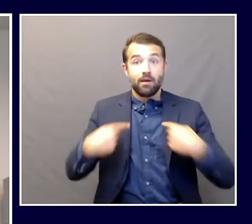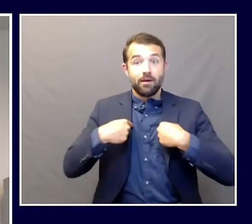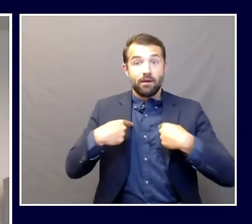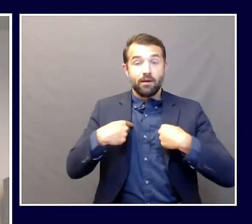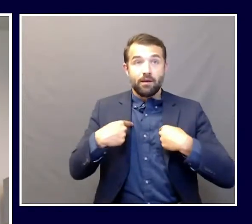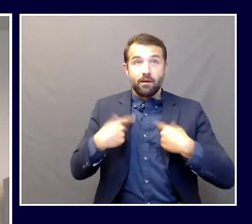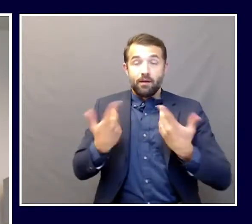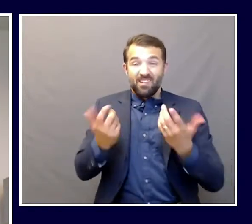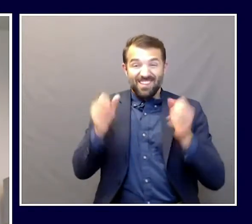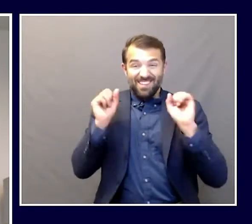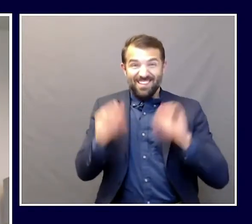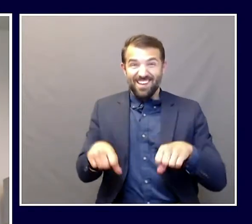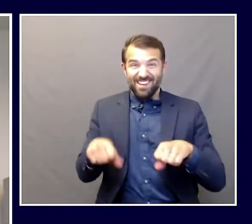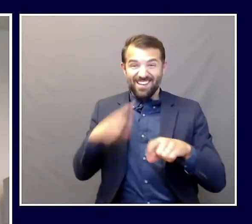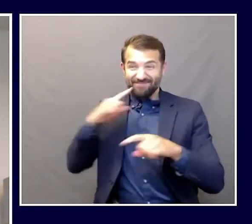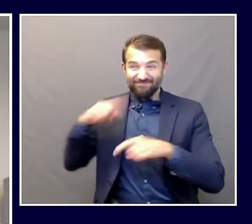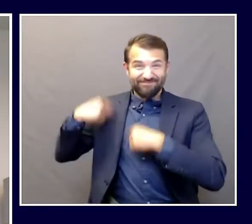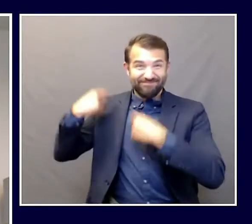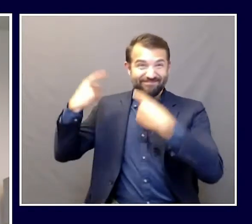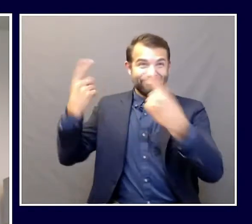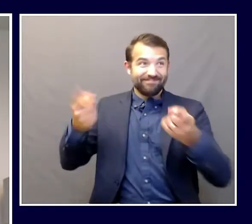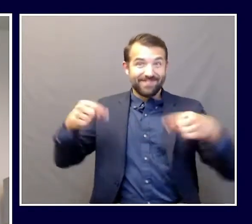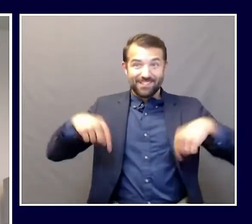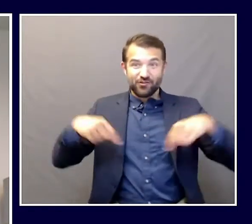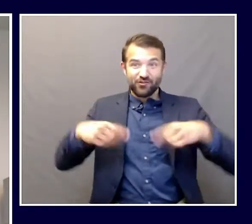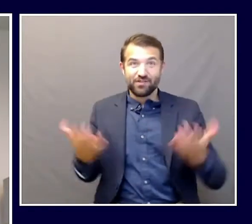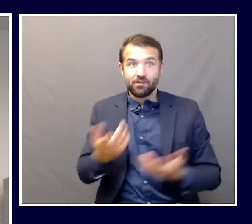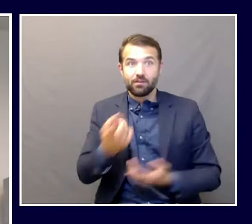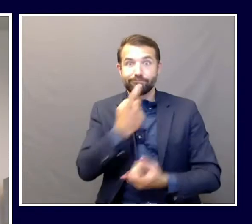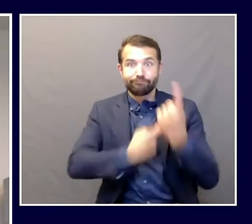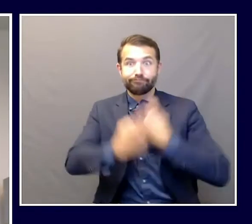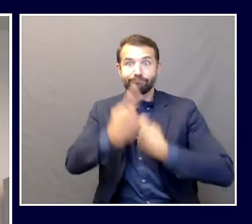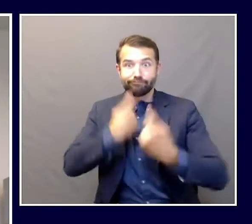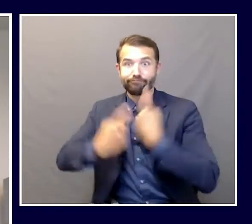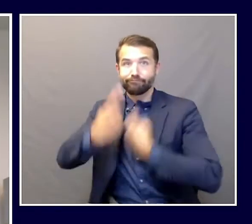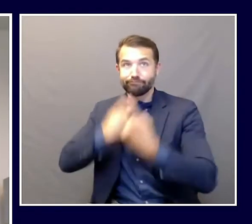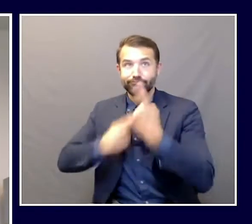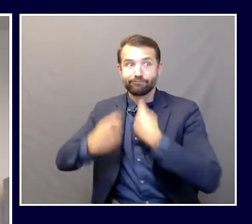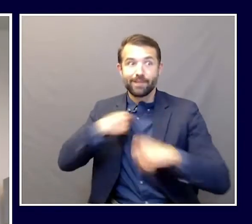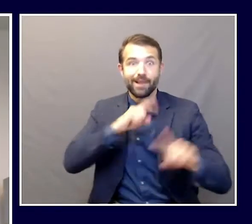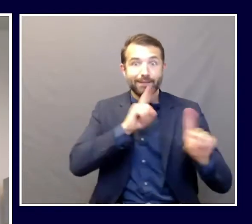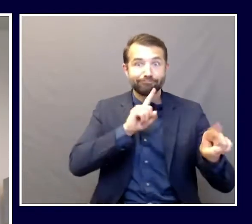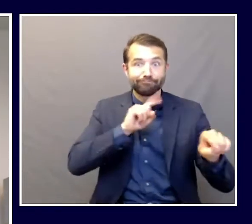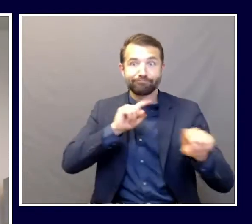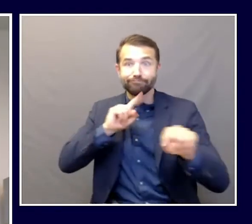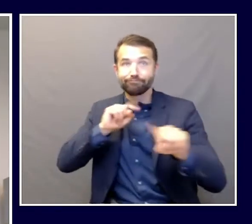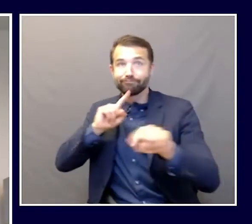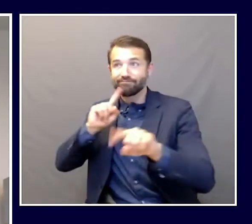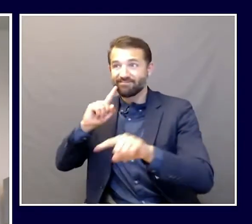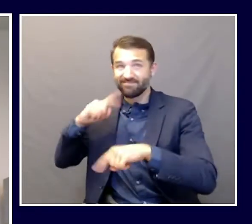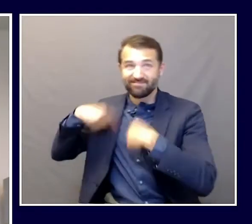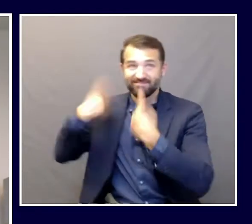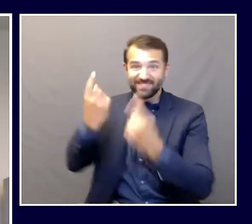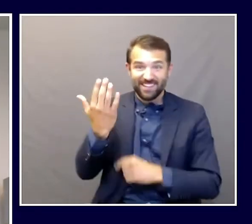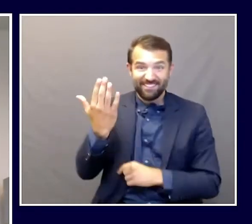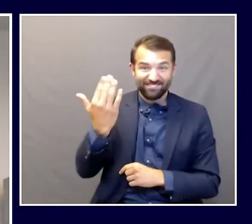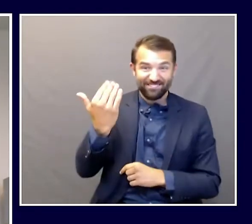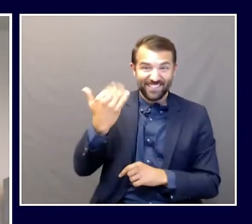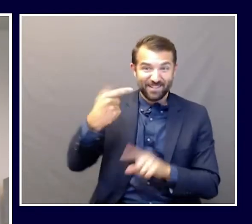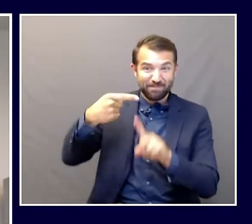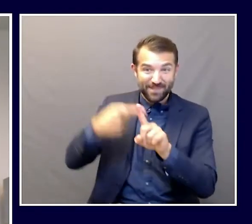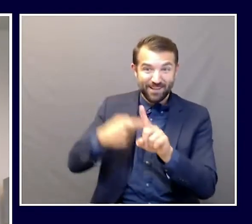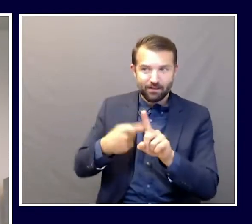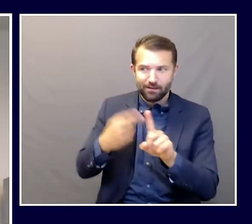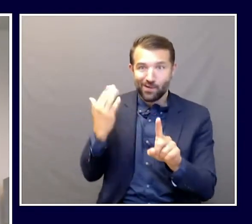answer questions posed by all of my colleagues in the media for the past 15 months, it has been because of the